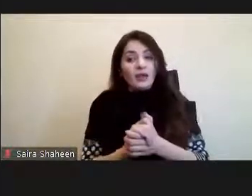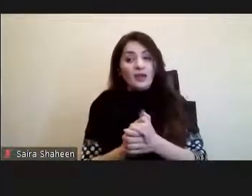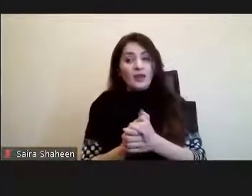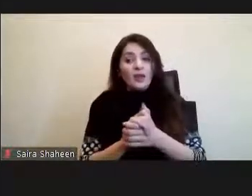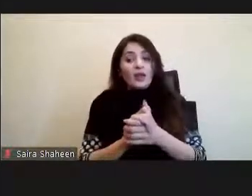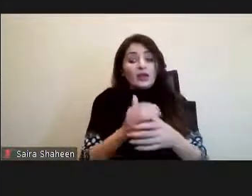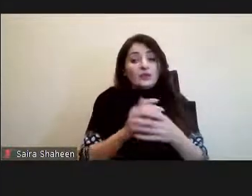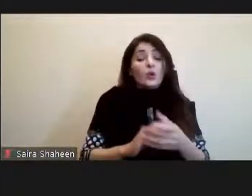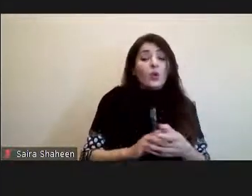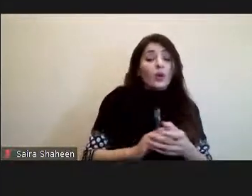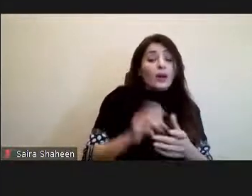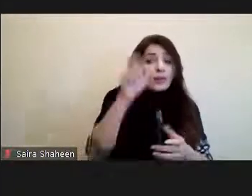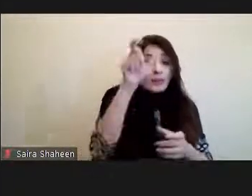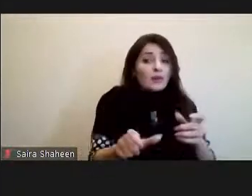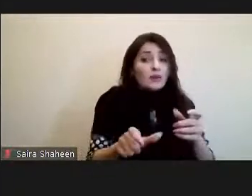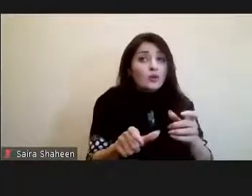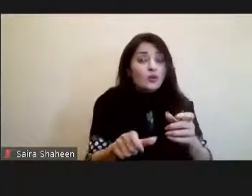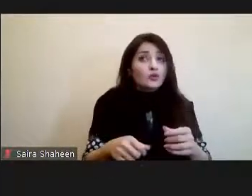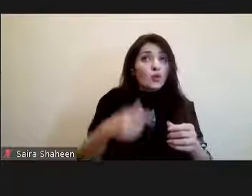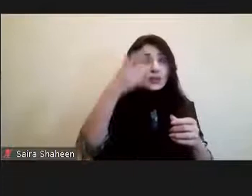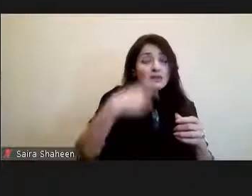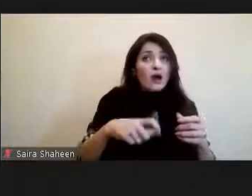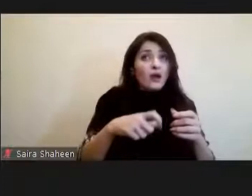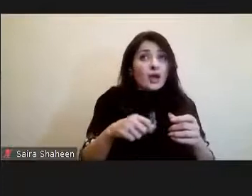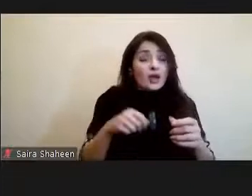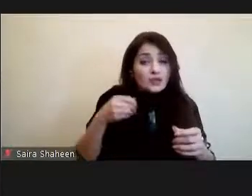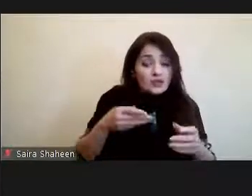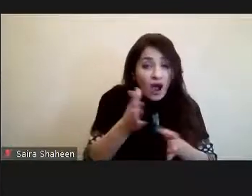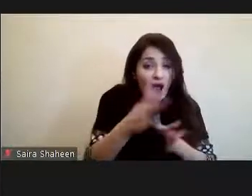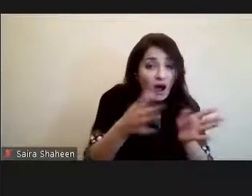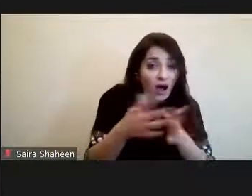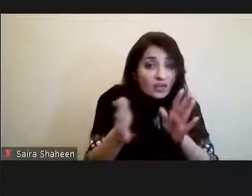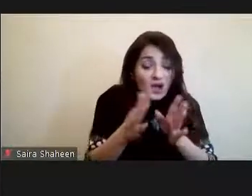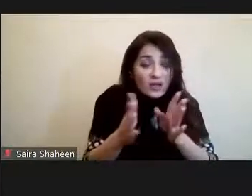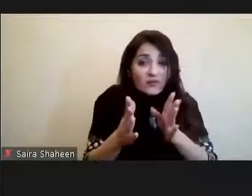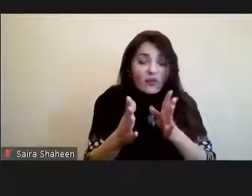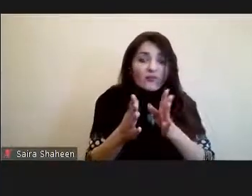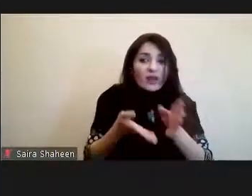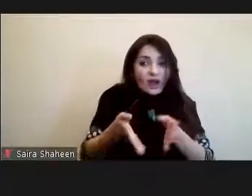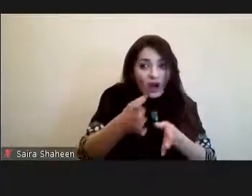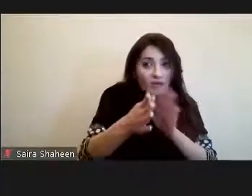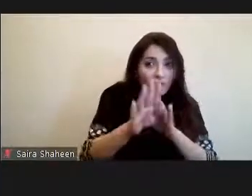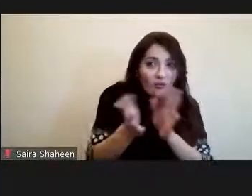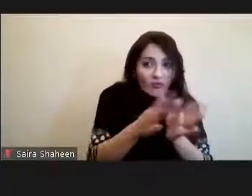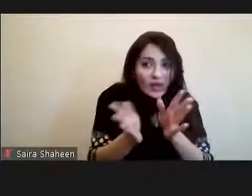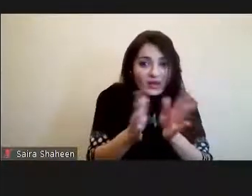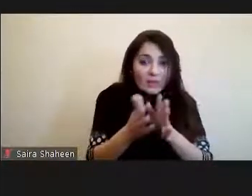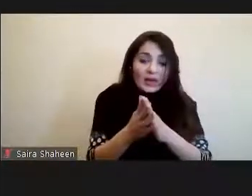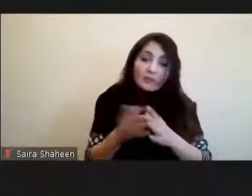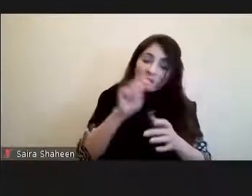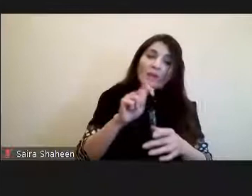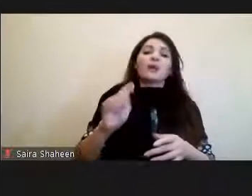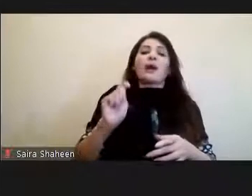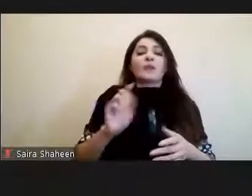or extremely limited in the physical world. We're pretty excited about the future, and as you can tell, we're hard at work advancing disability